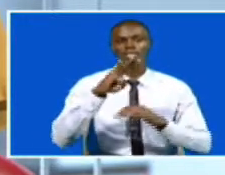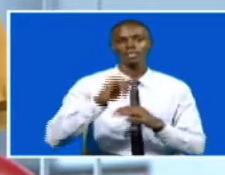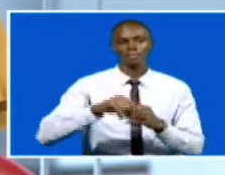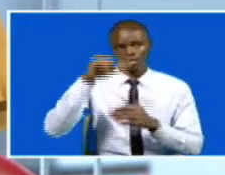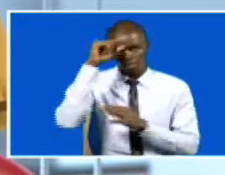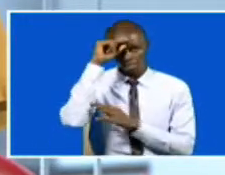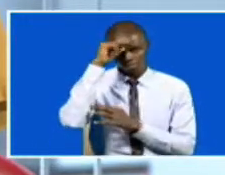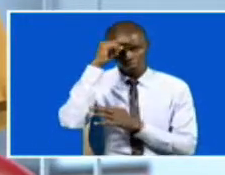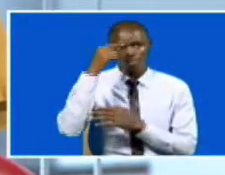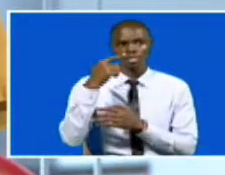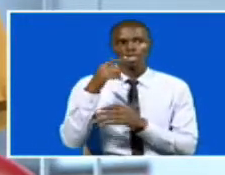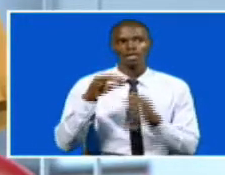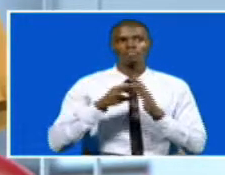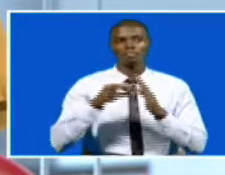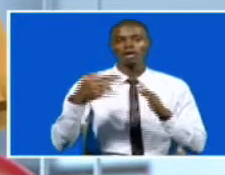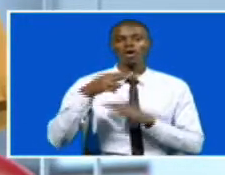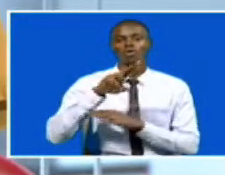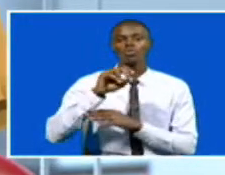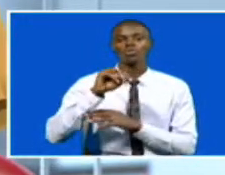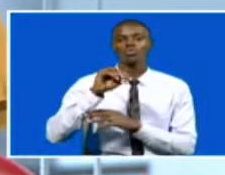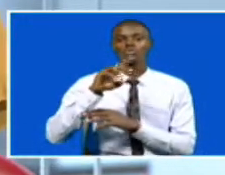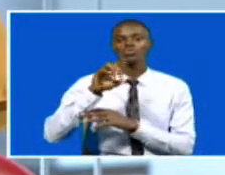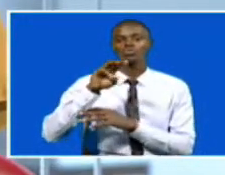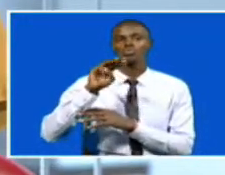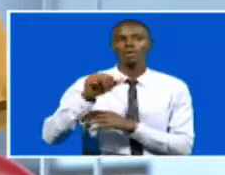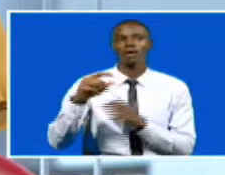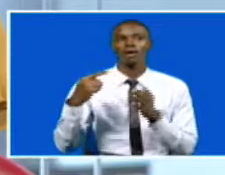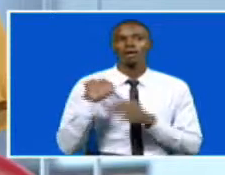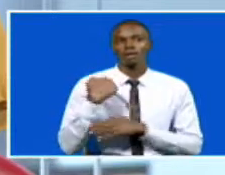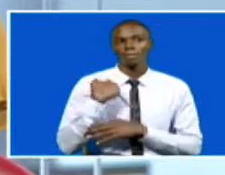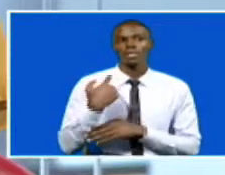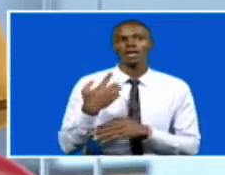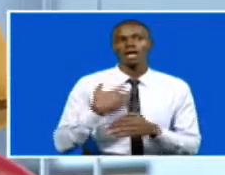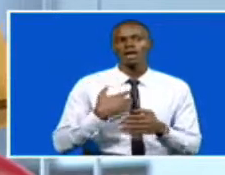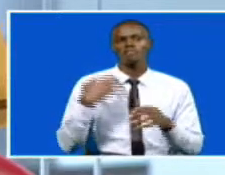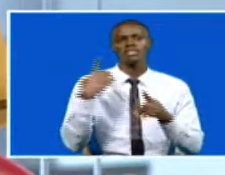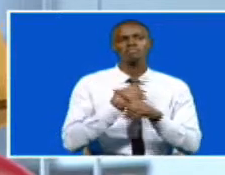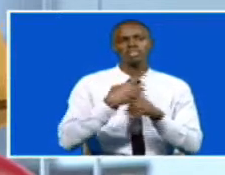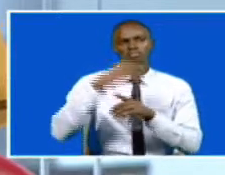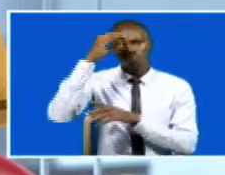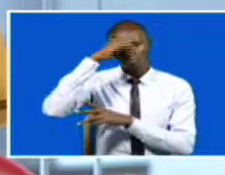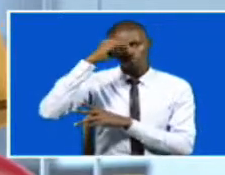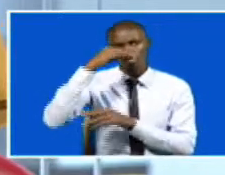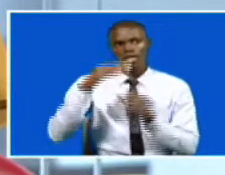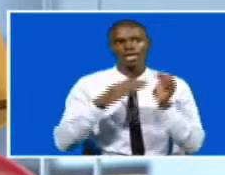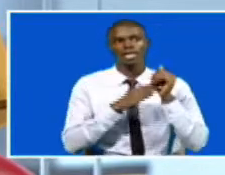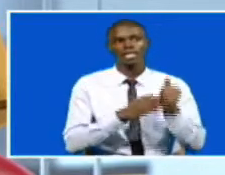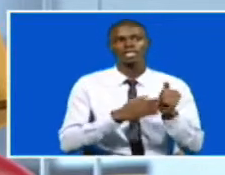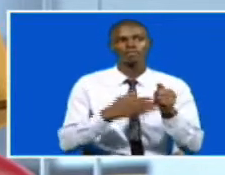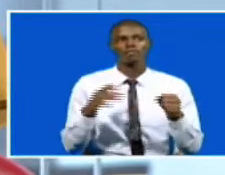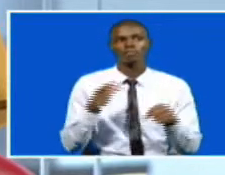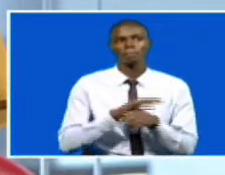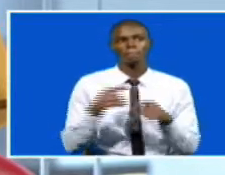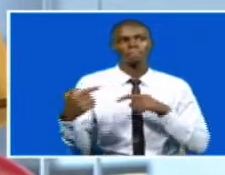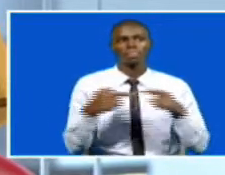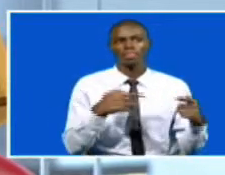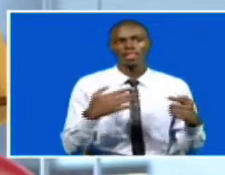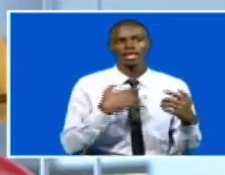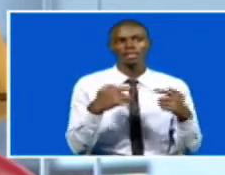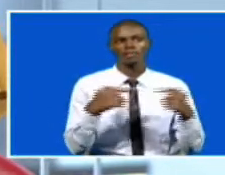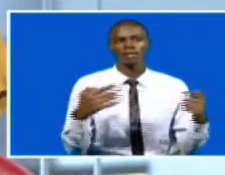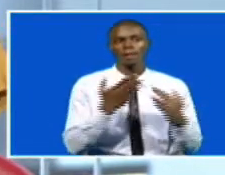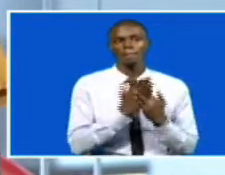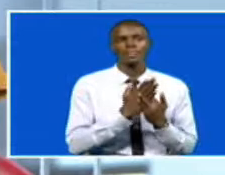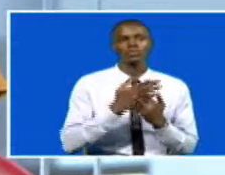government, popularly known as the Huduma Namba. It has divided opinions and even led to court battles and stand off between